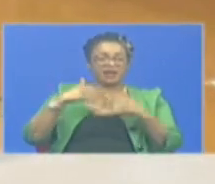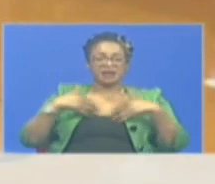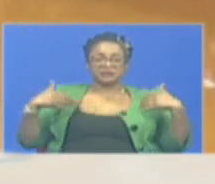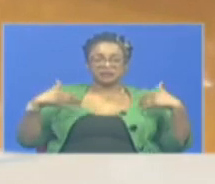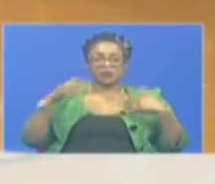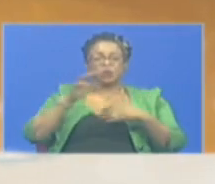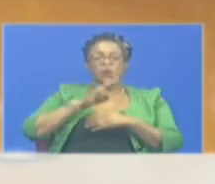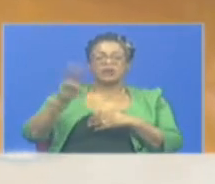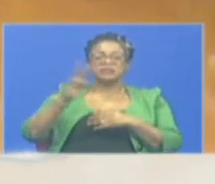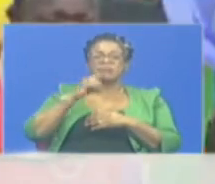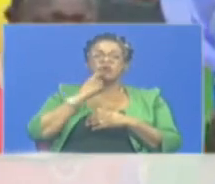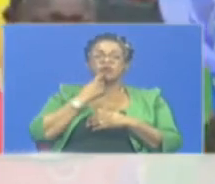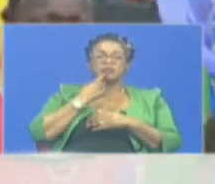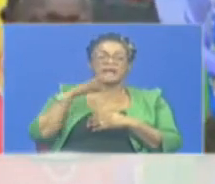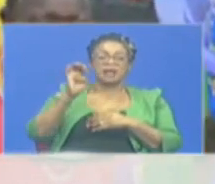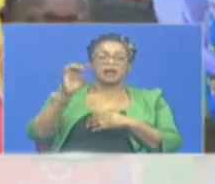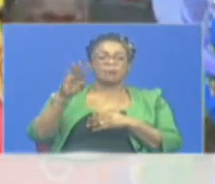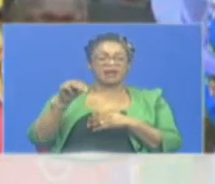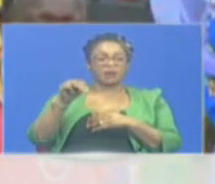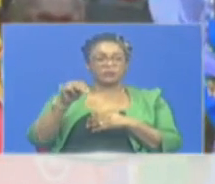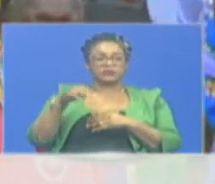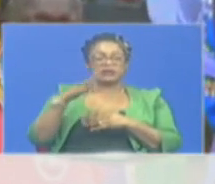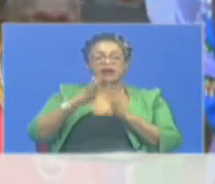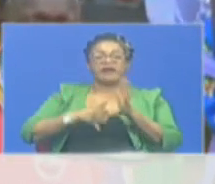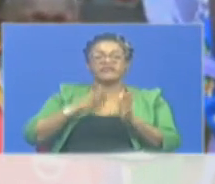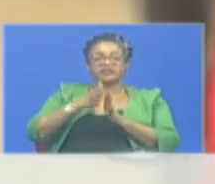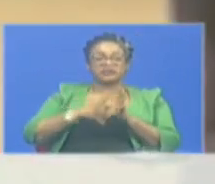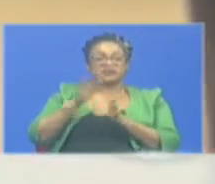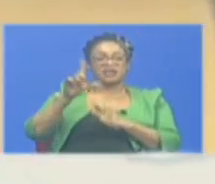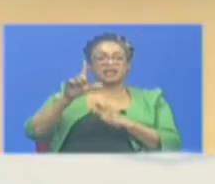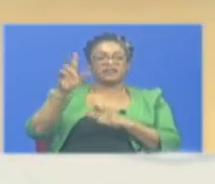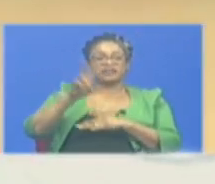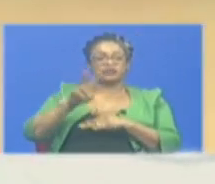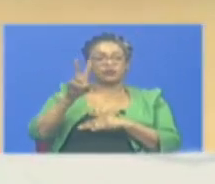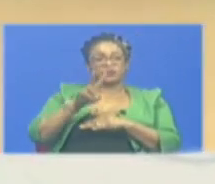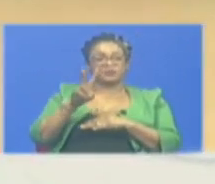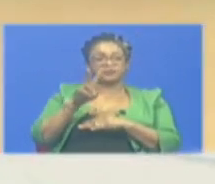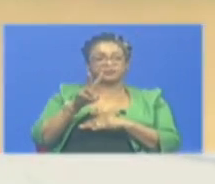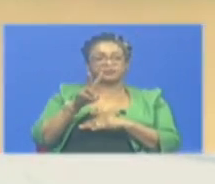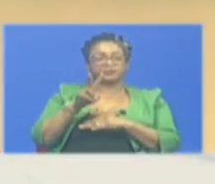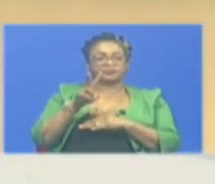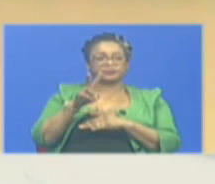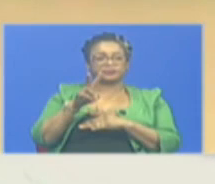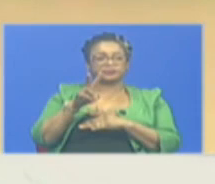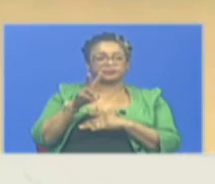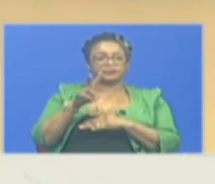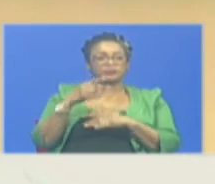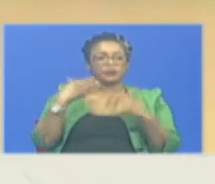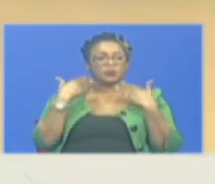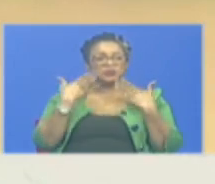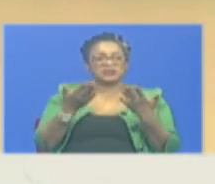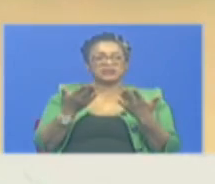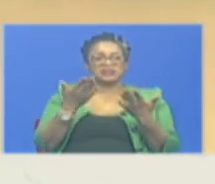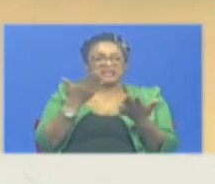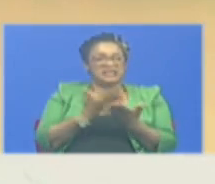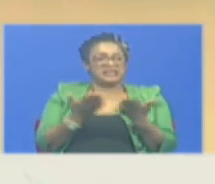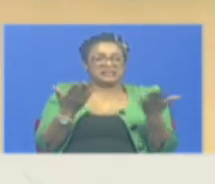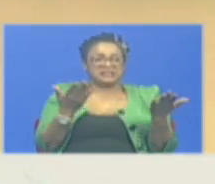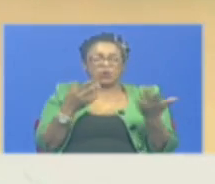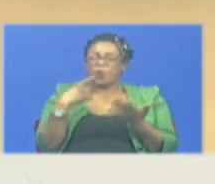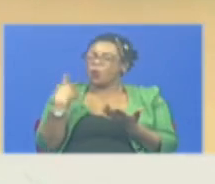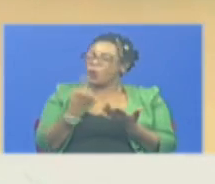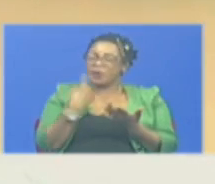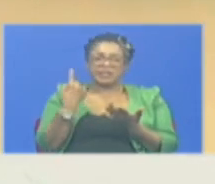Elgeyo Marakwet, Naivasha, and the Lake Victoria Basin. Hakuna kitu ni matoa, unaona hivi vitu hivi. Paka yake na